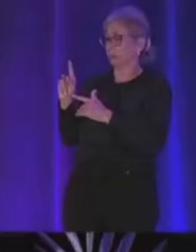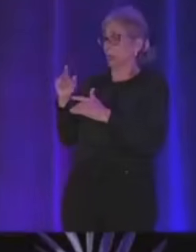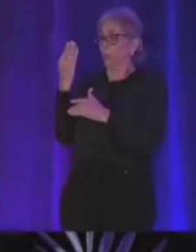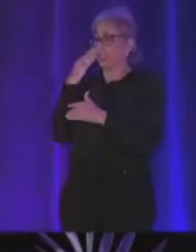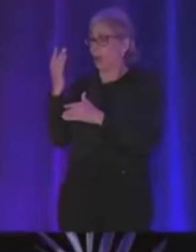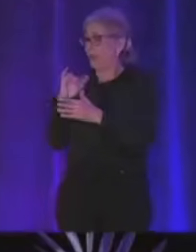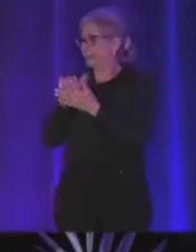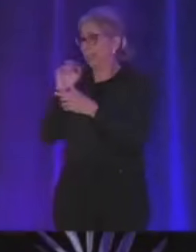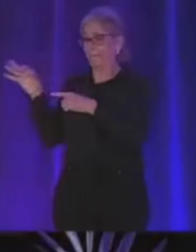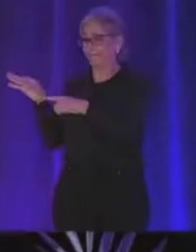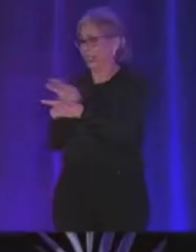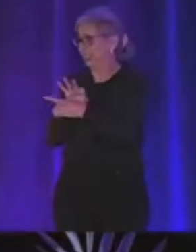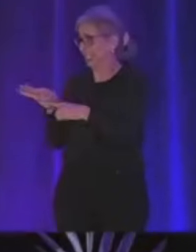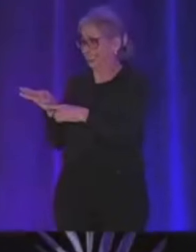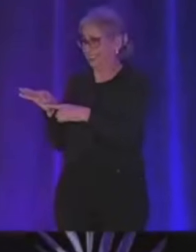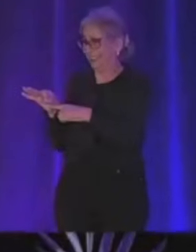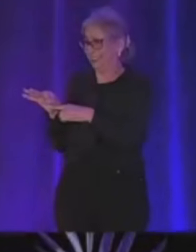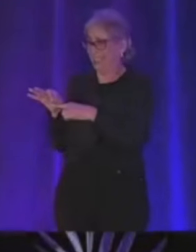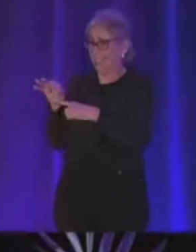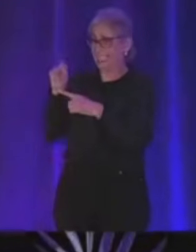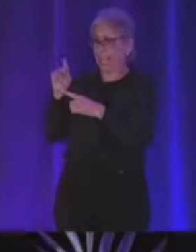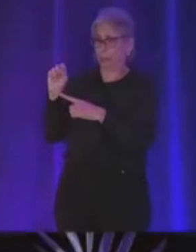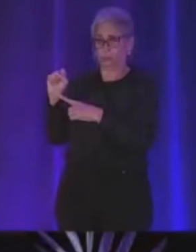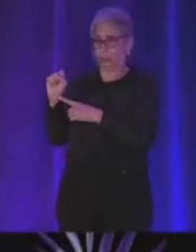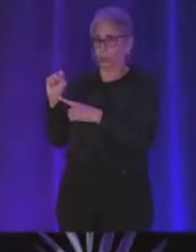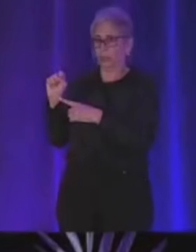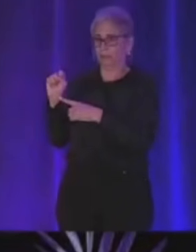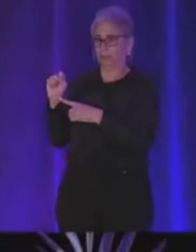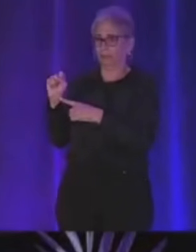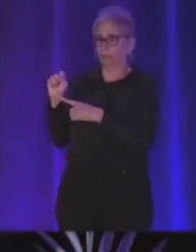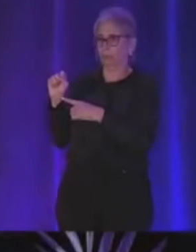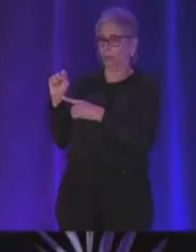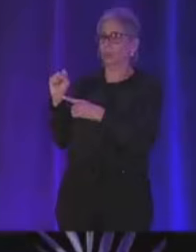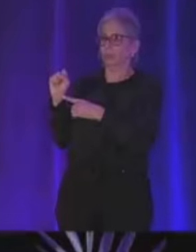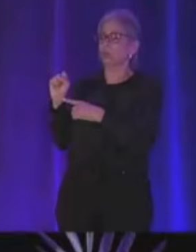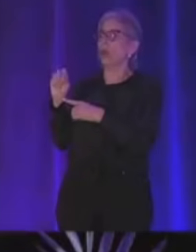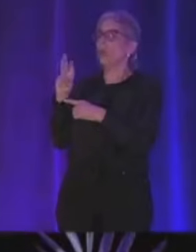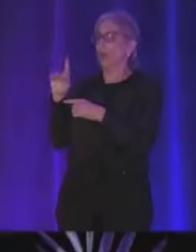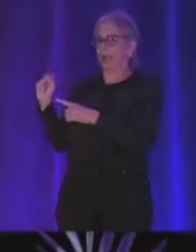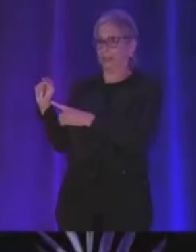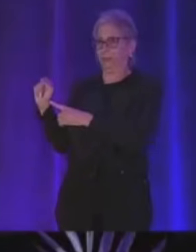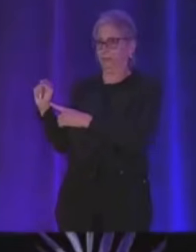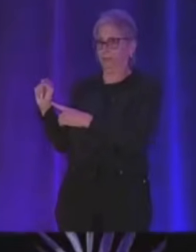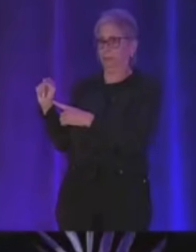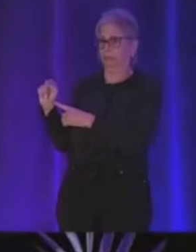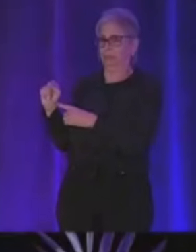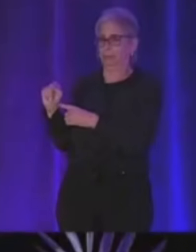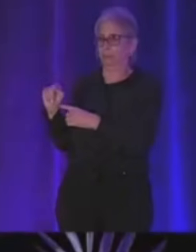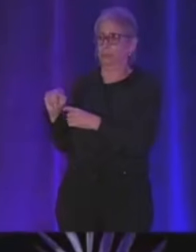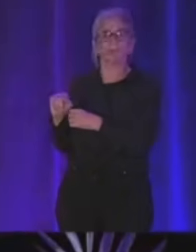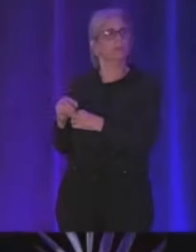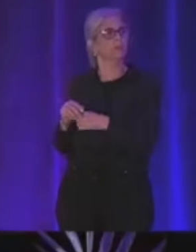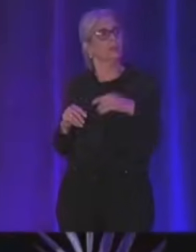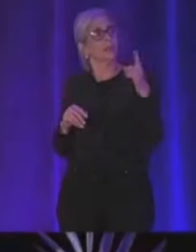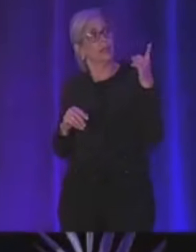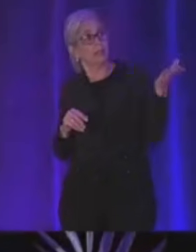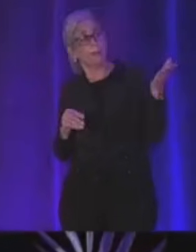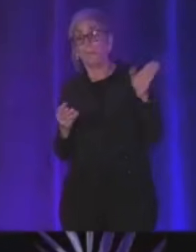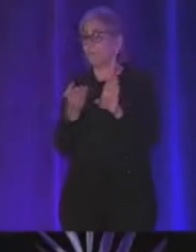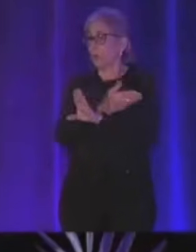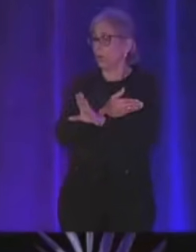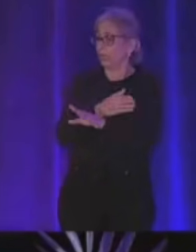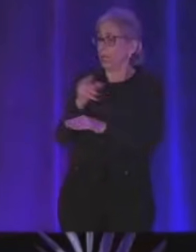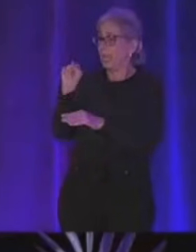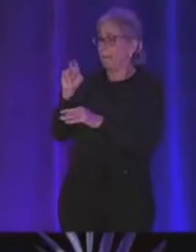function. Yay, TypeScript. Cool. So if you want to get started with TypeScript, similar to before, install it, save dev,